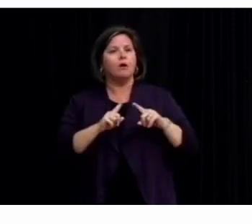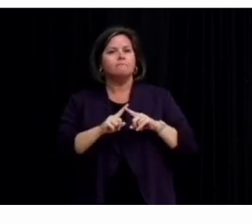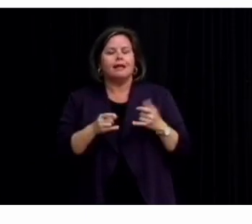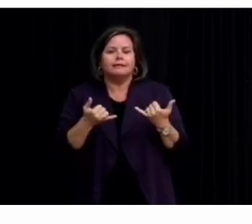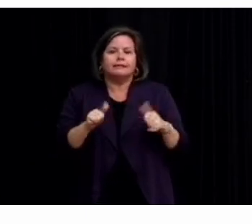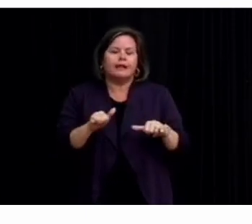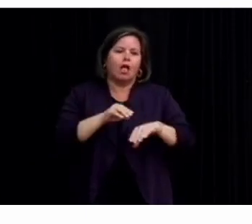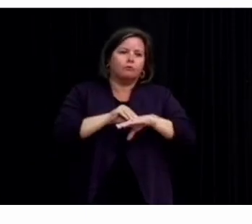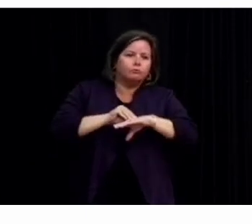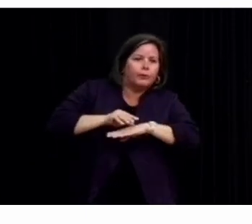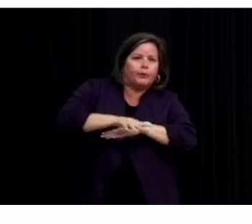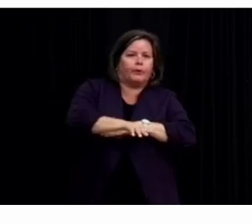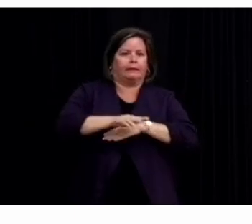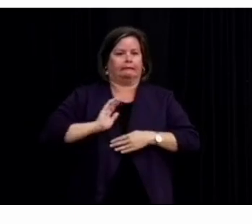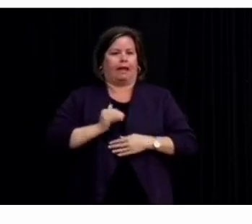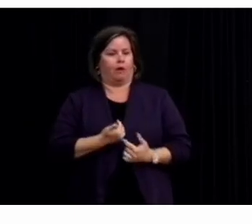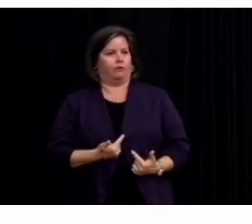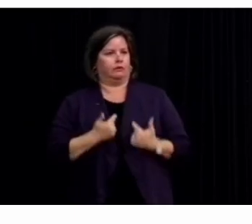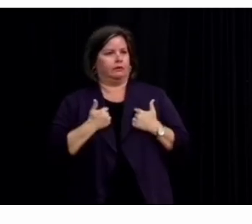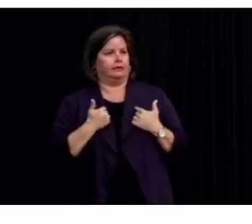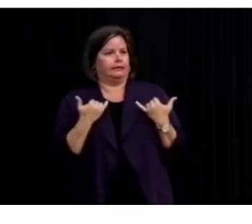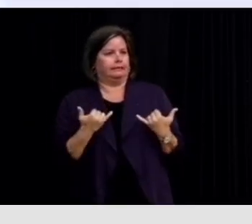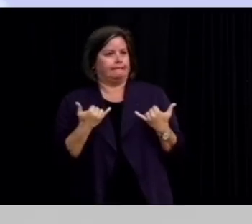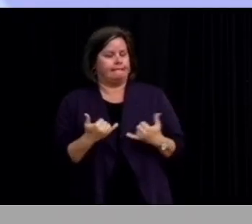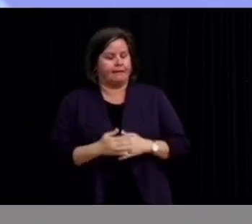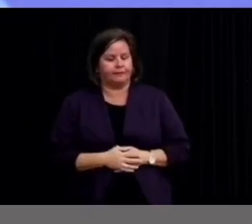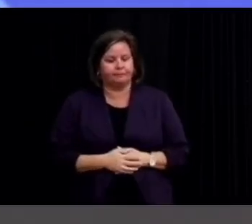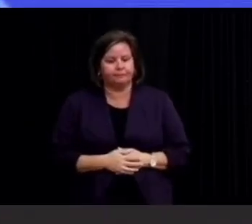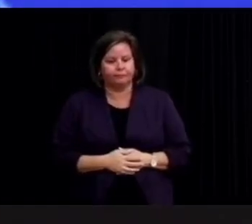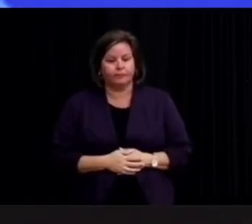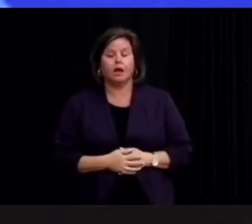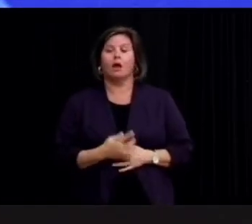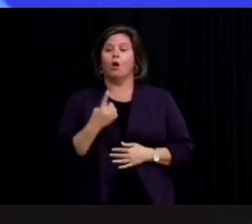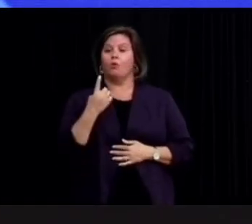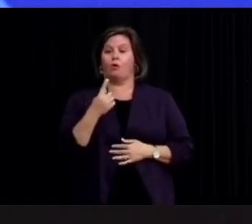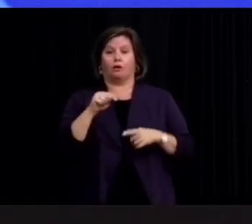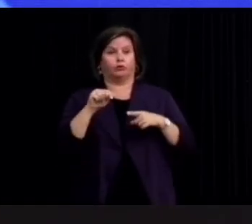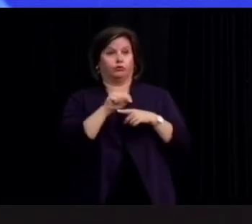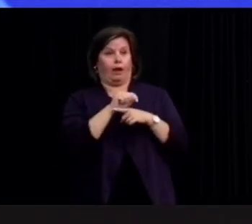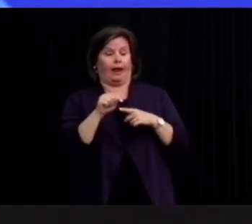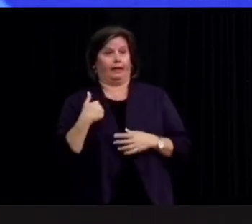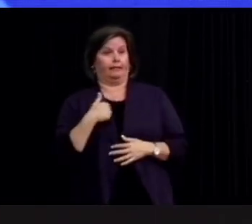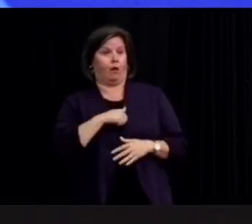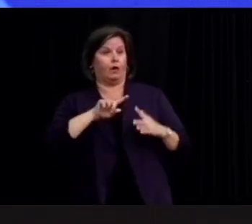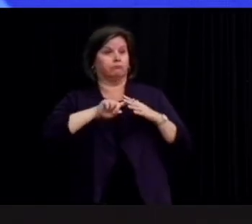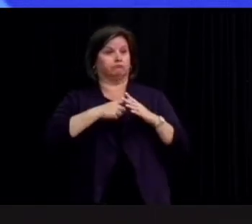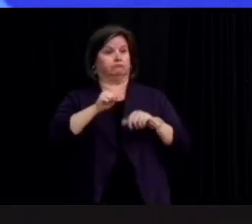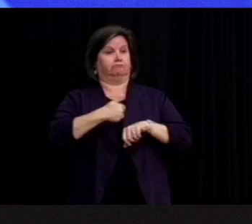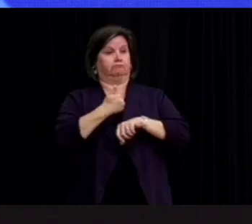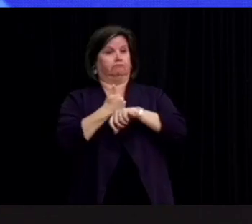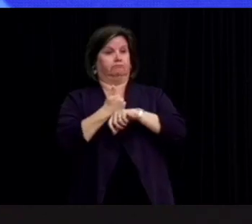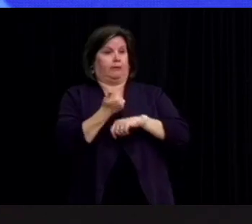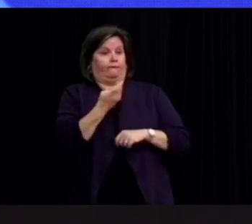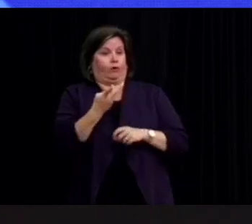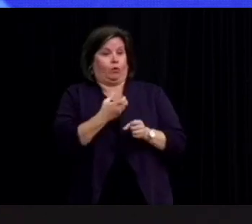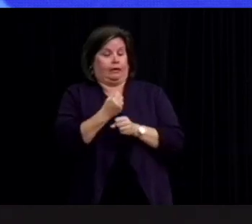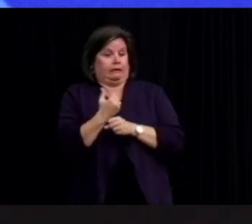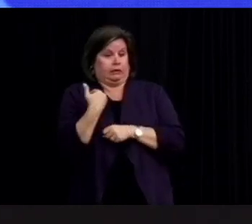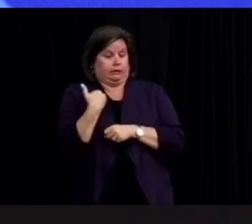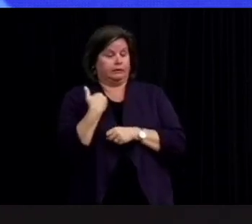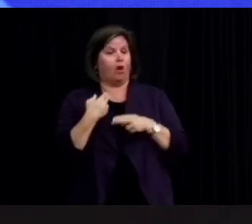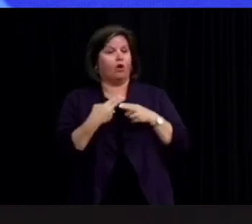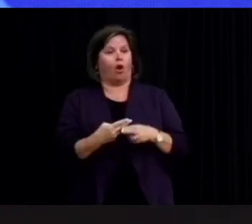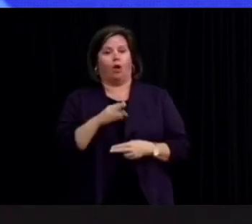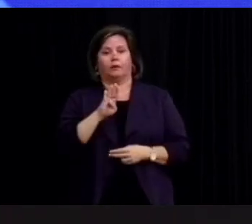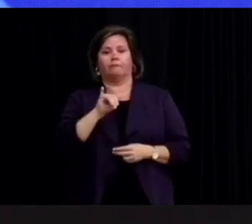still impacting us today. So one of the trainings that we launched in the last couple of years is a training that we call the bias